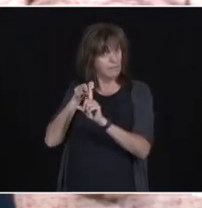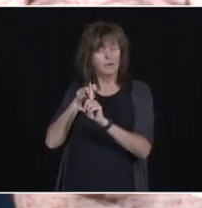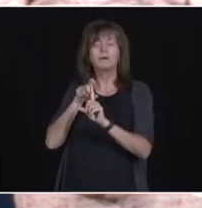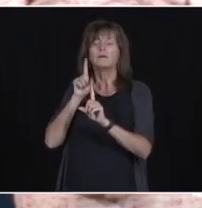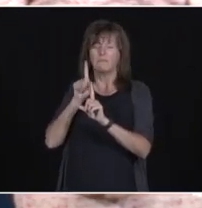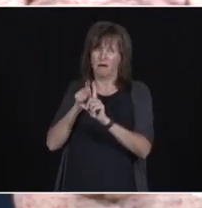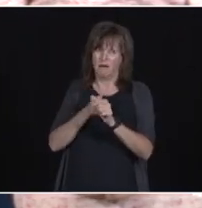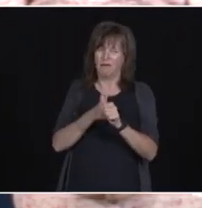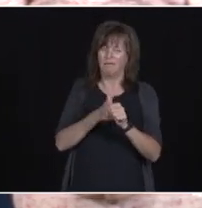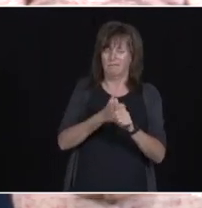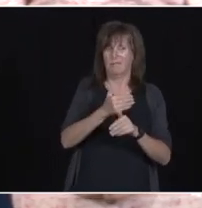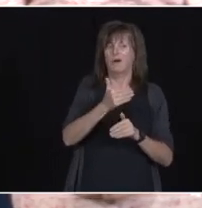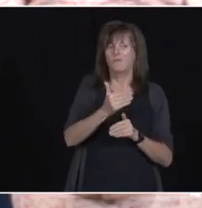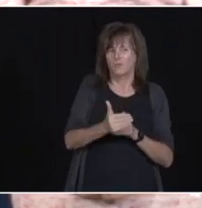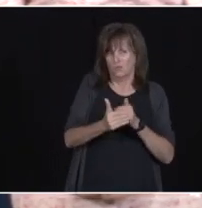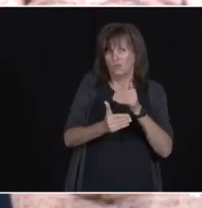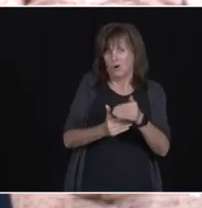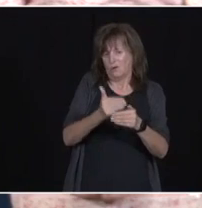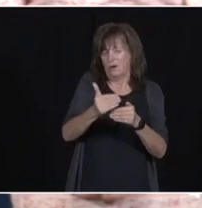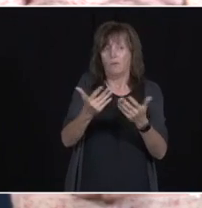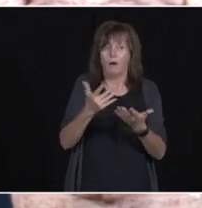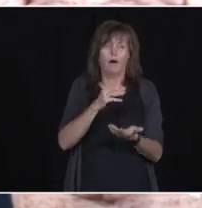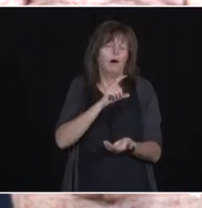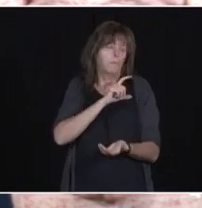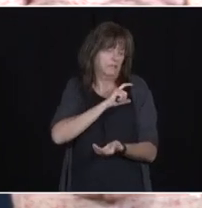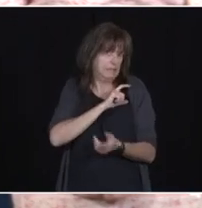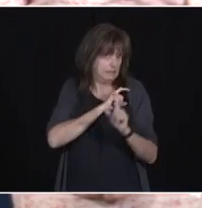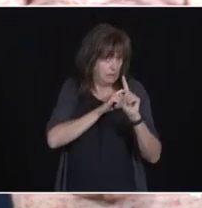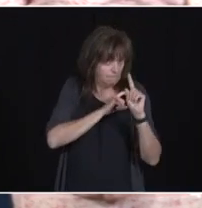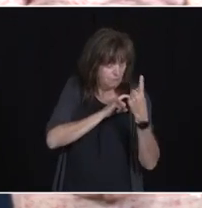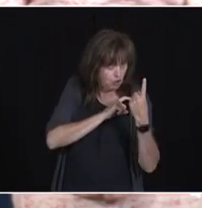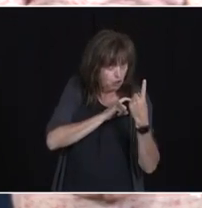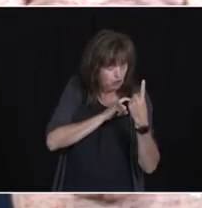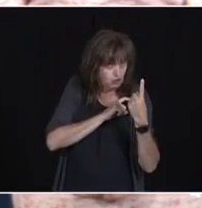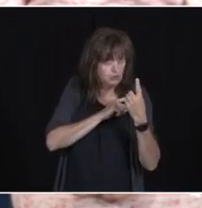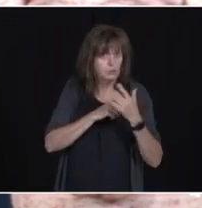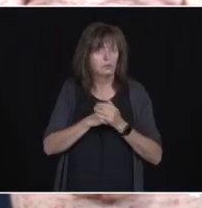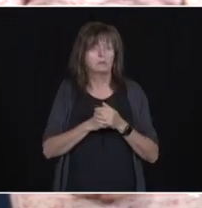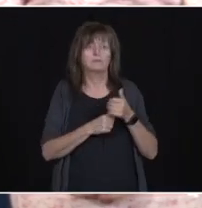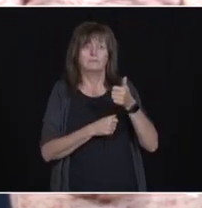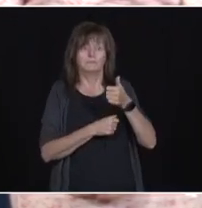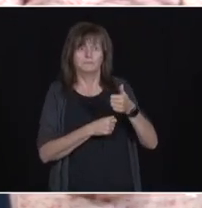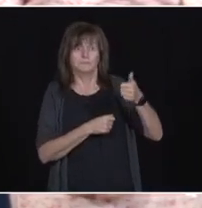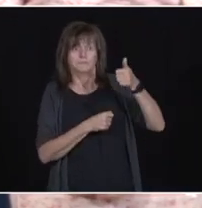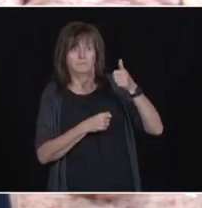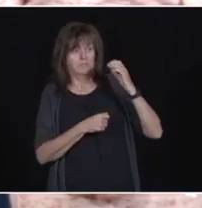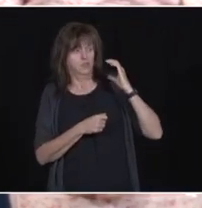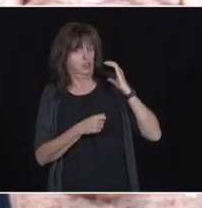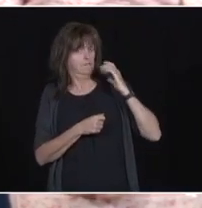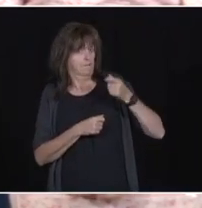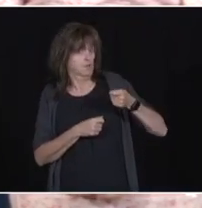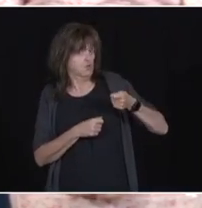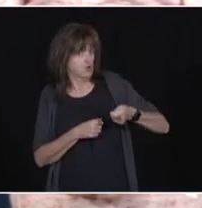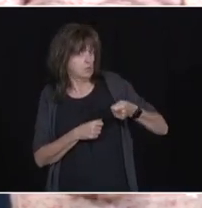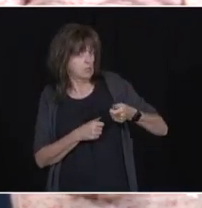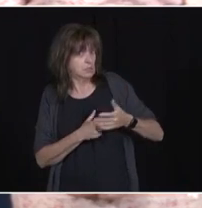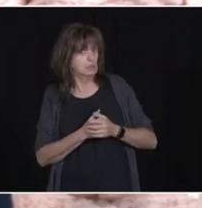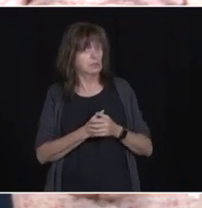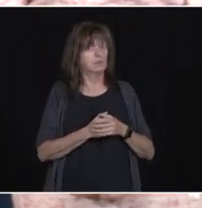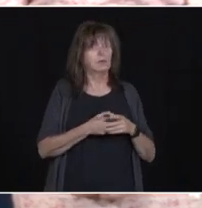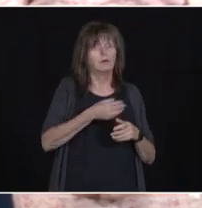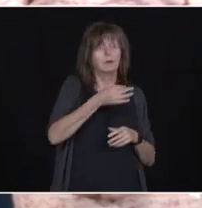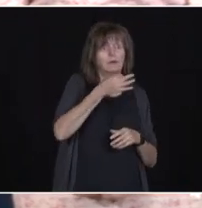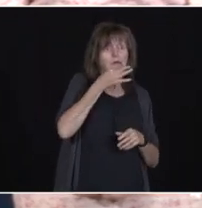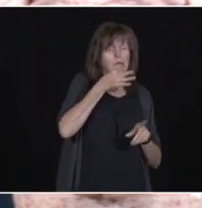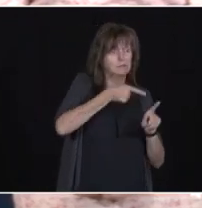We have an associate chief justice. We have an expert in healthcare. We have an expert in government systems,